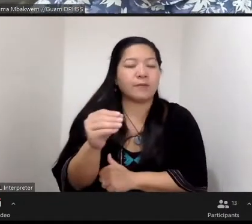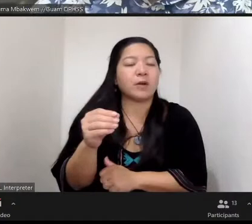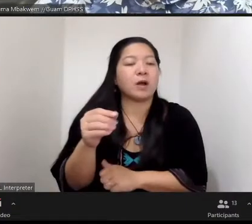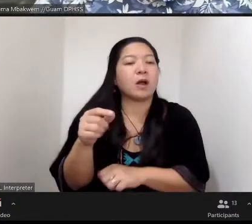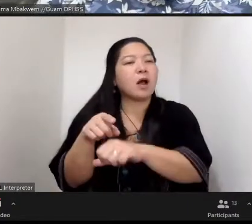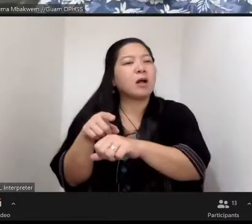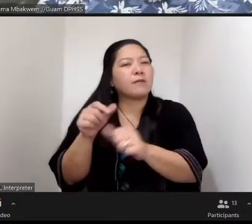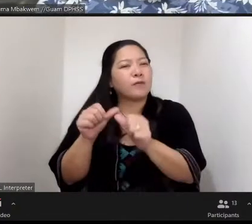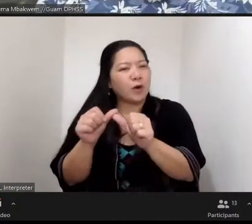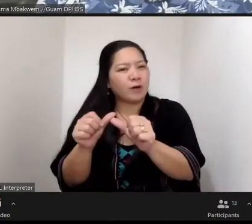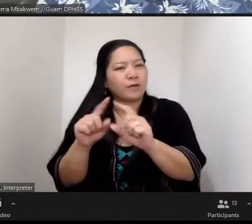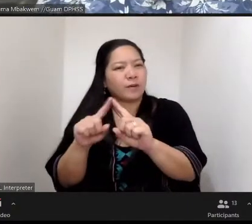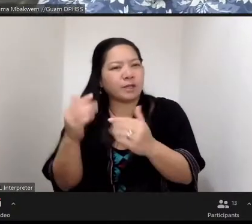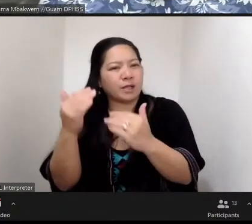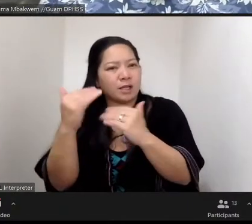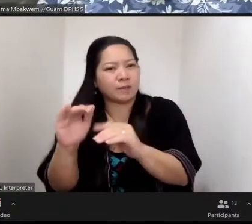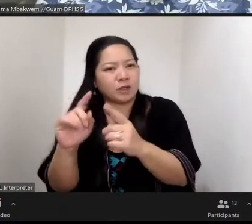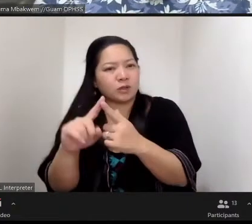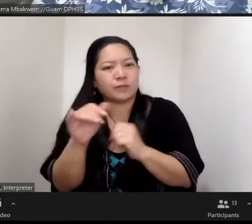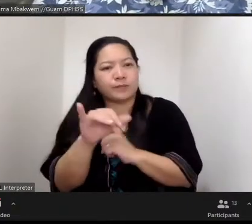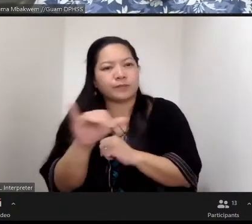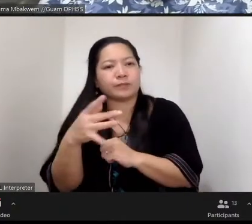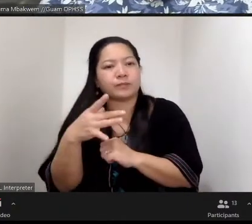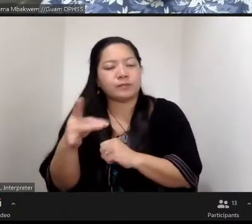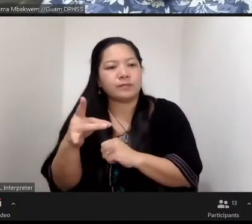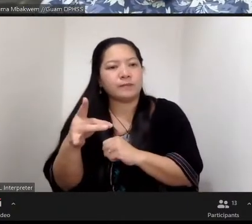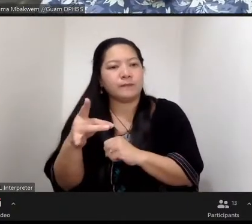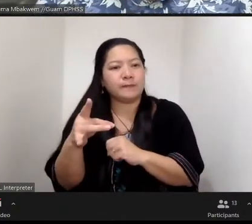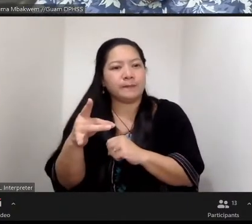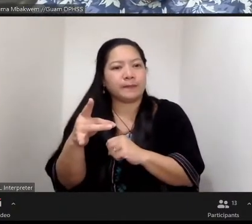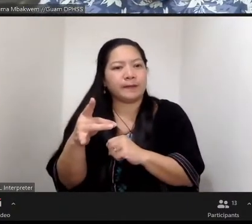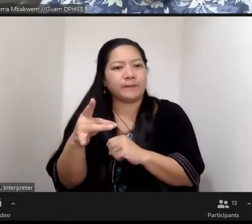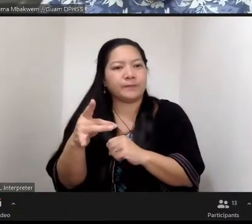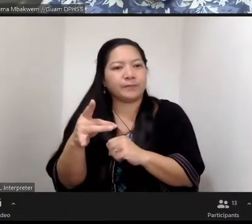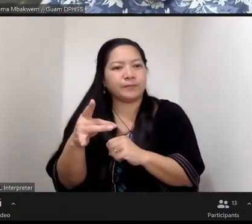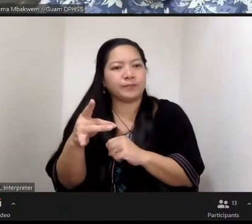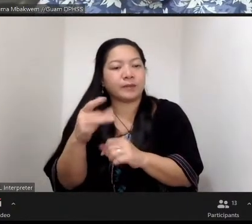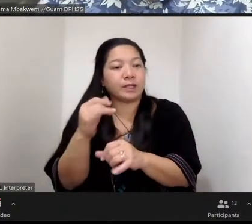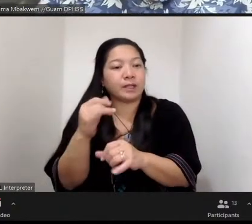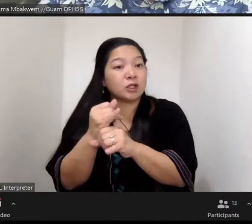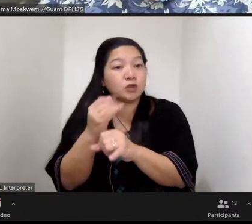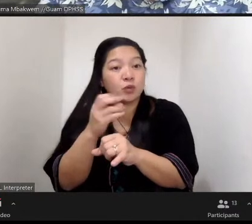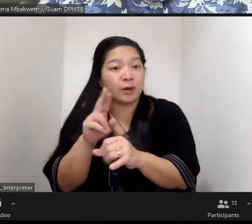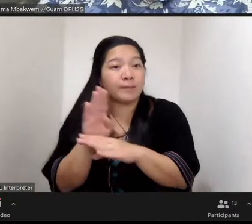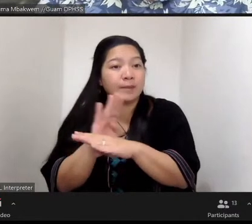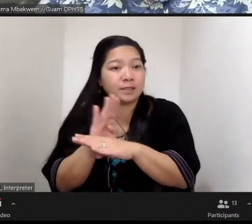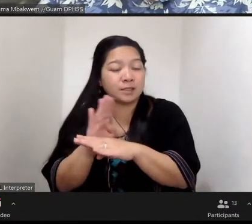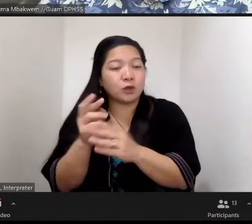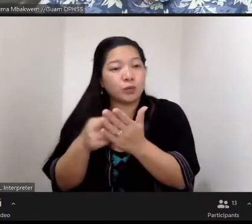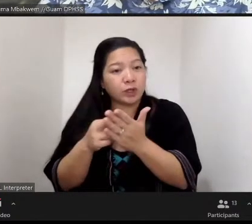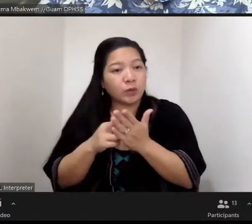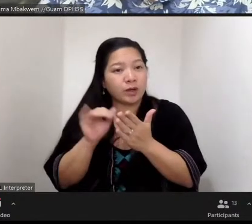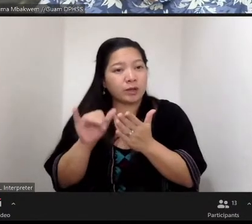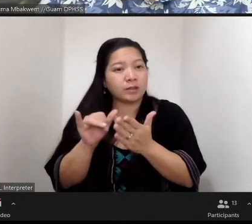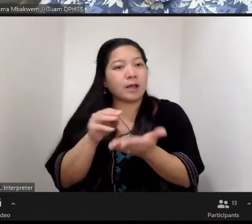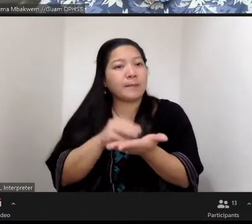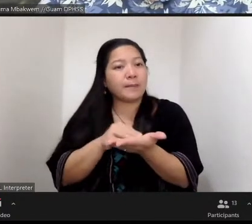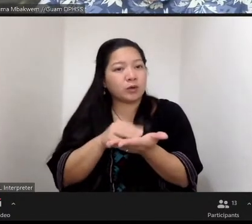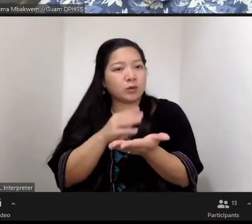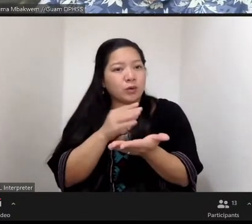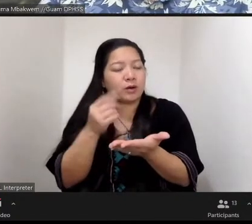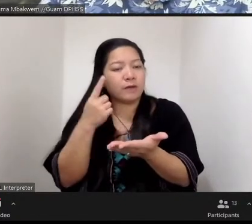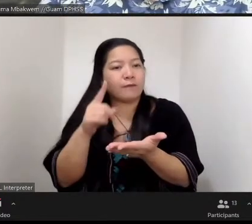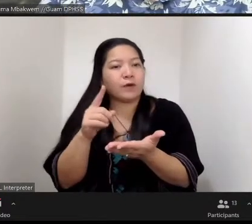there are limitations to those, such as long-term facilities, long-term leases that require participation from the